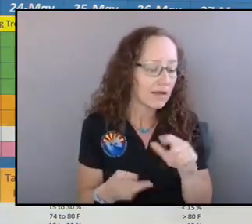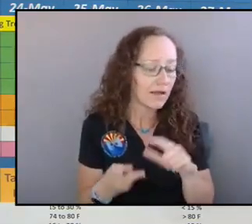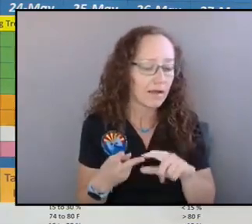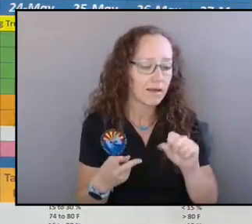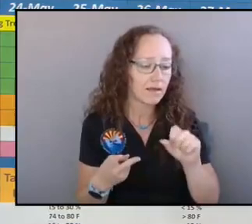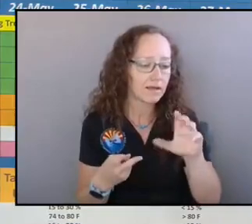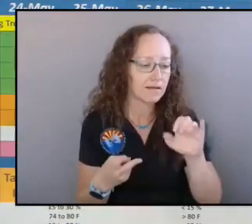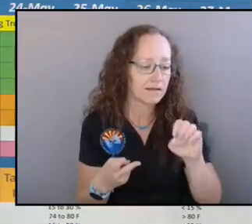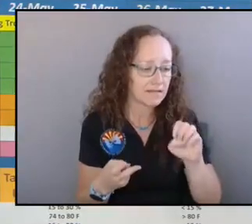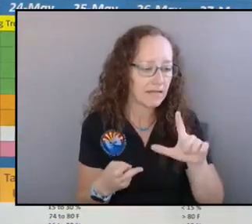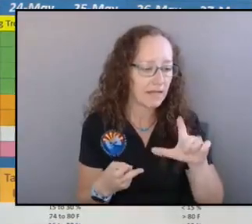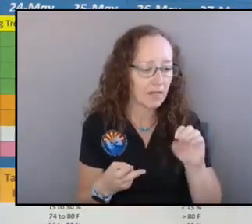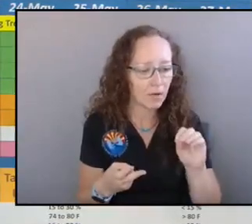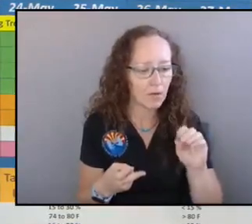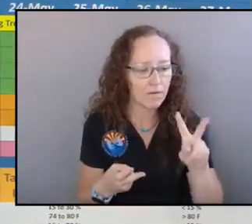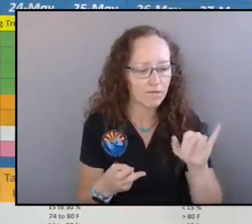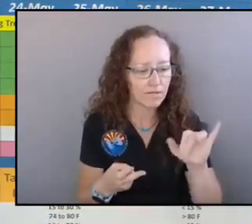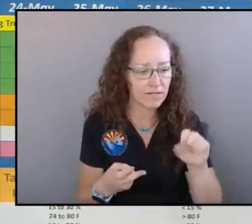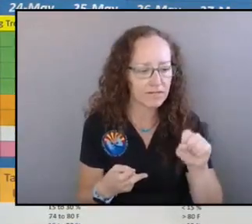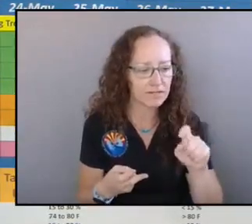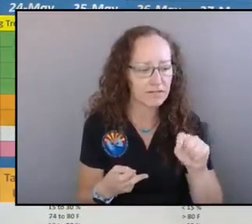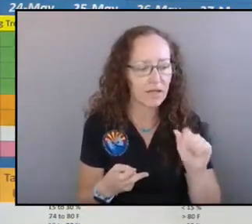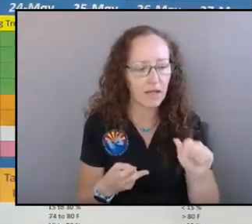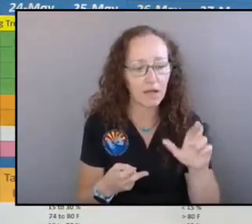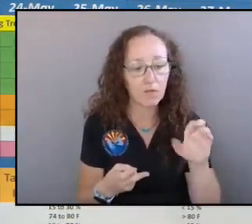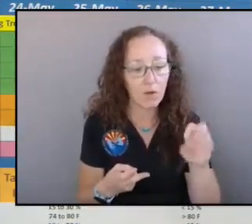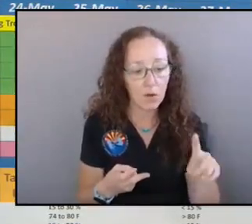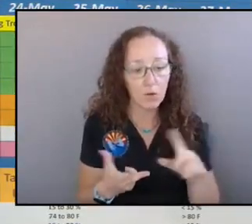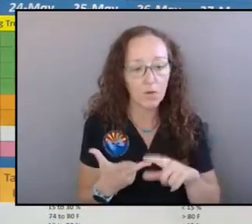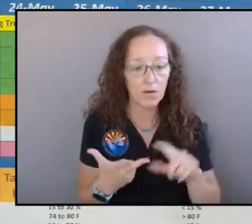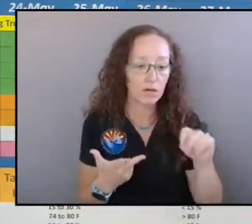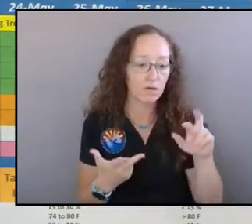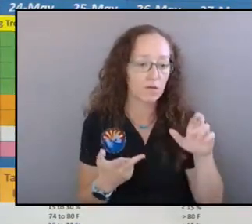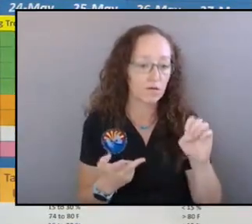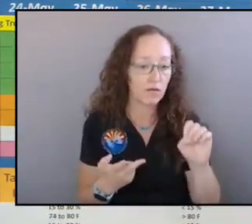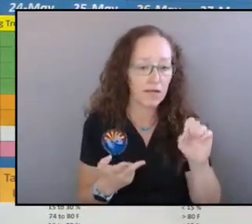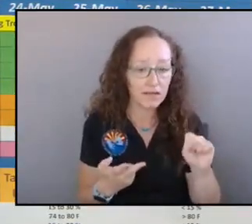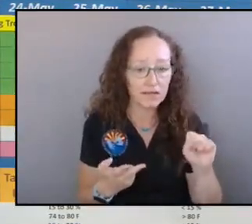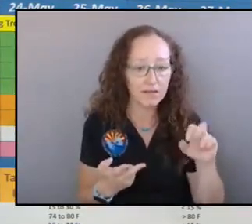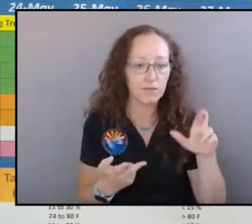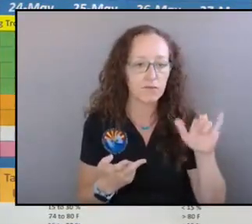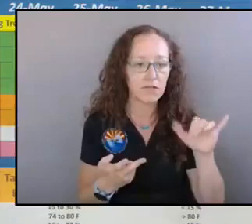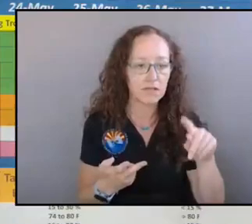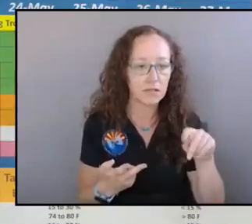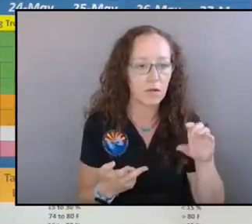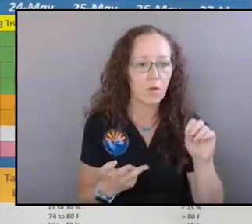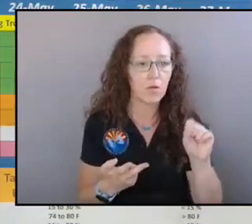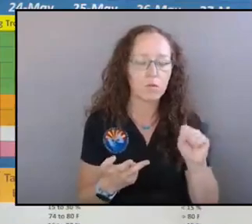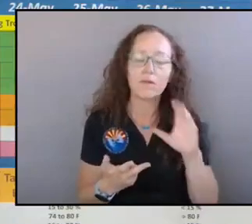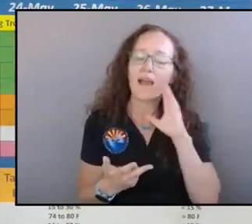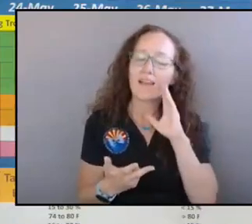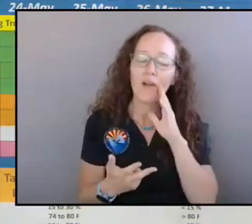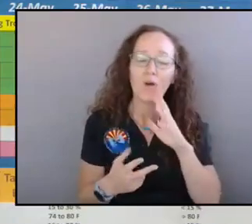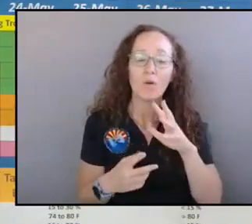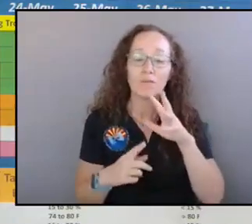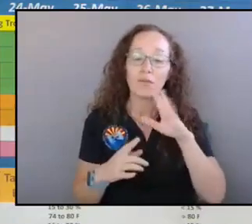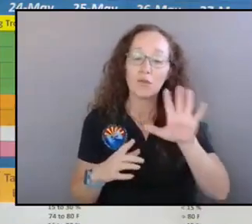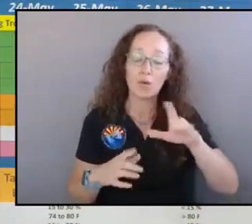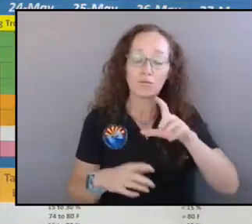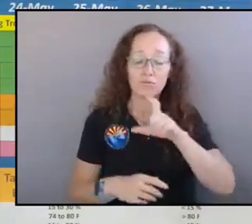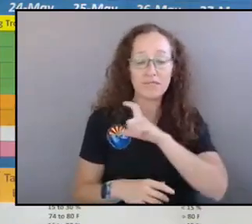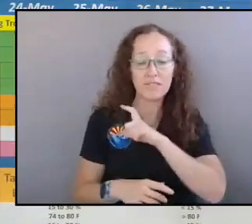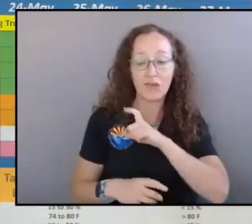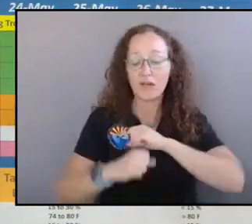Ritos. I know you can't see your security cameras now because the power's turned off, but I do want to assure